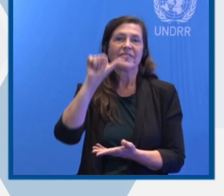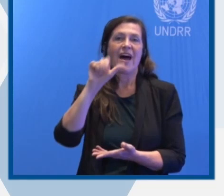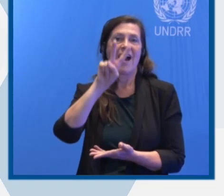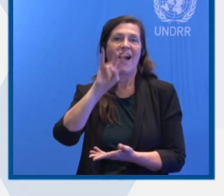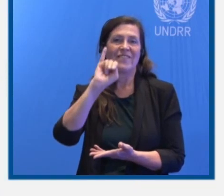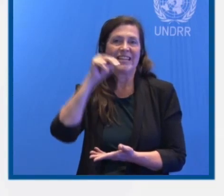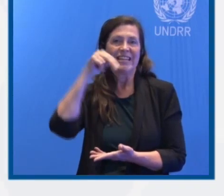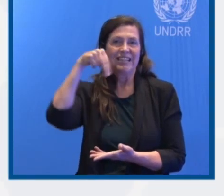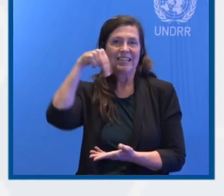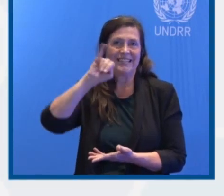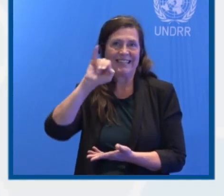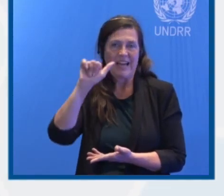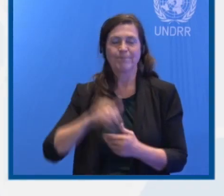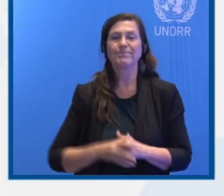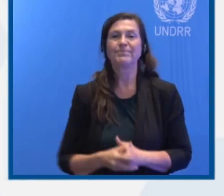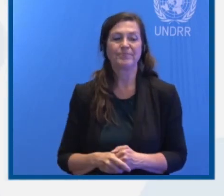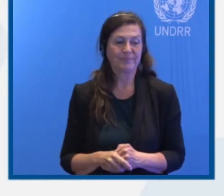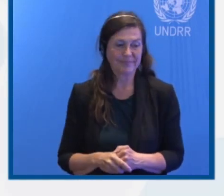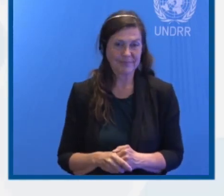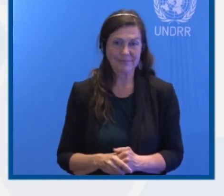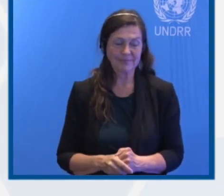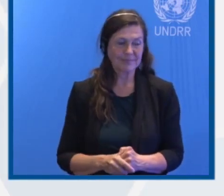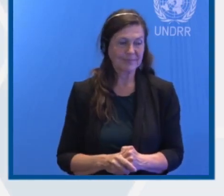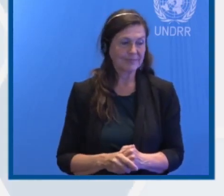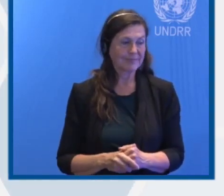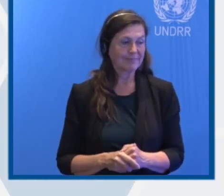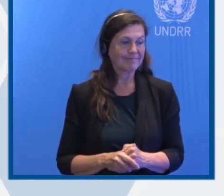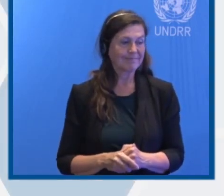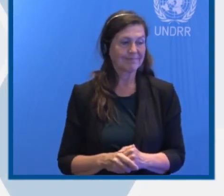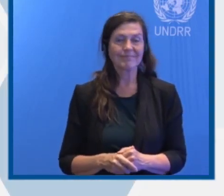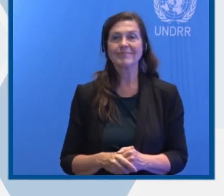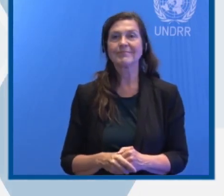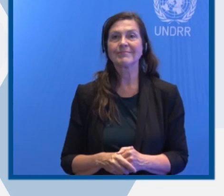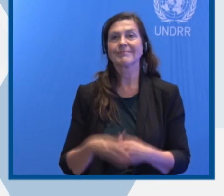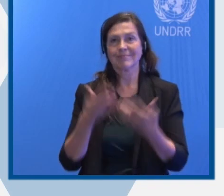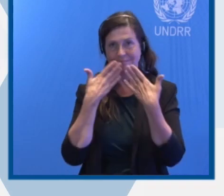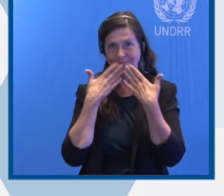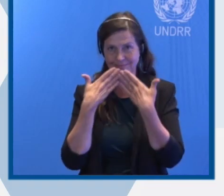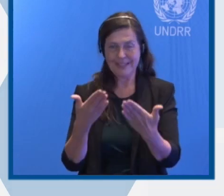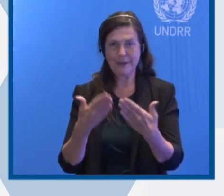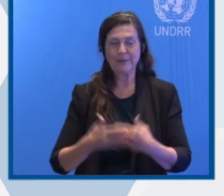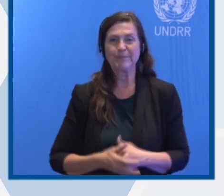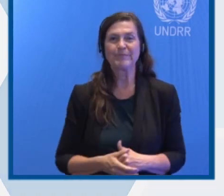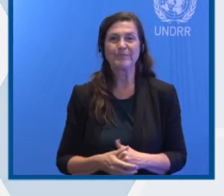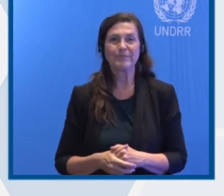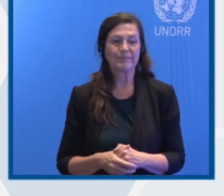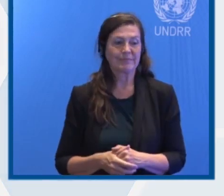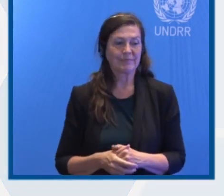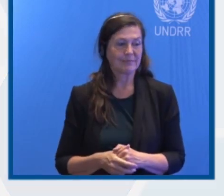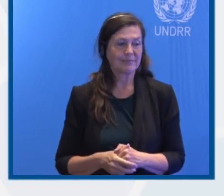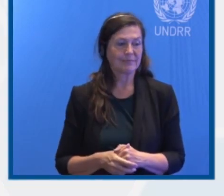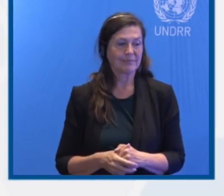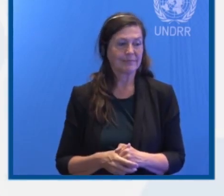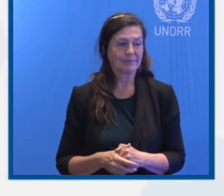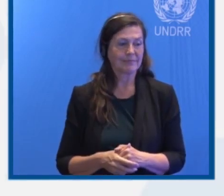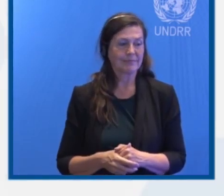Thank you. Thank you very much, moderator. On the key